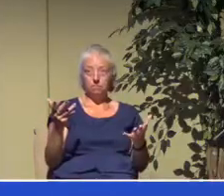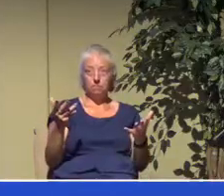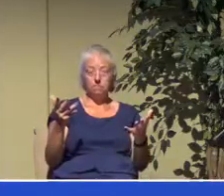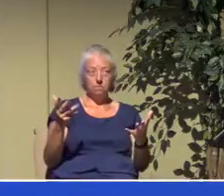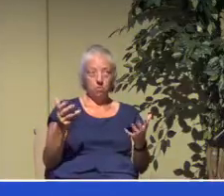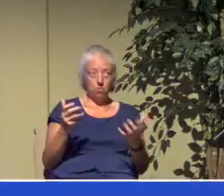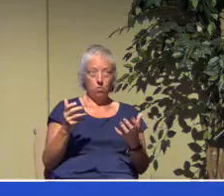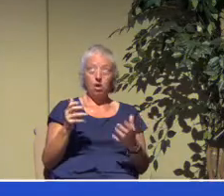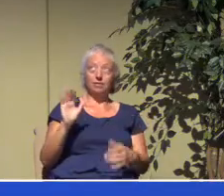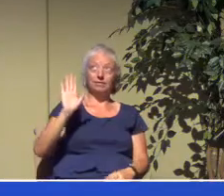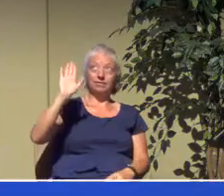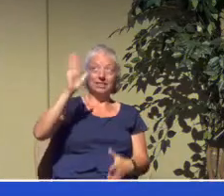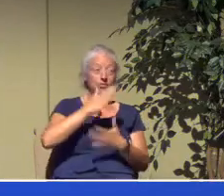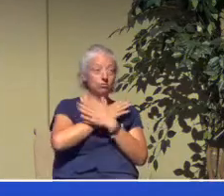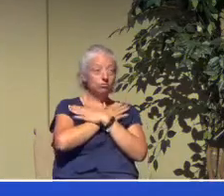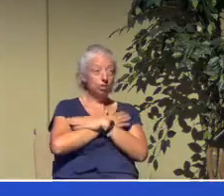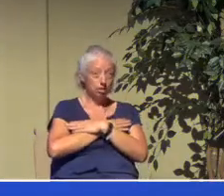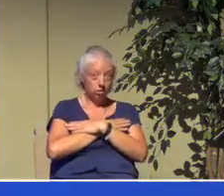that rest?